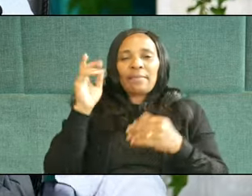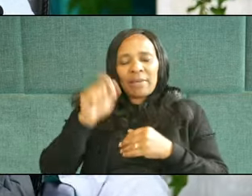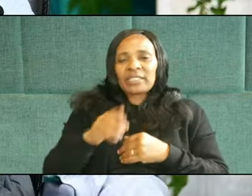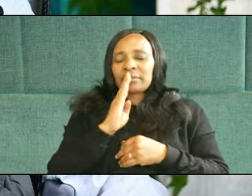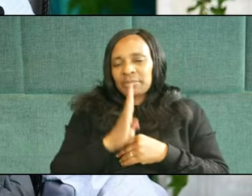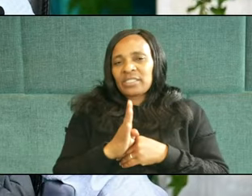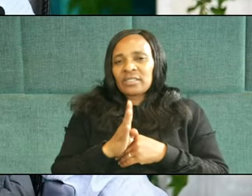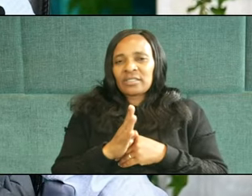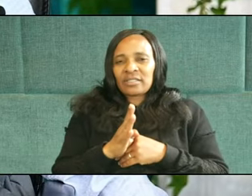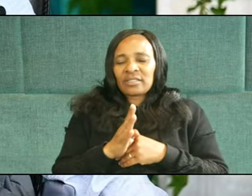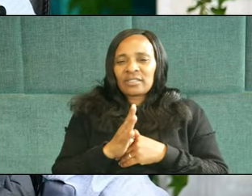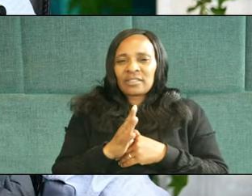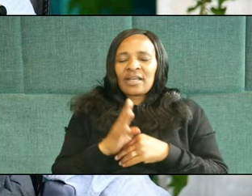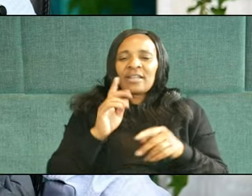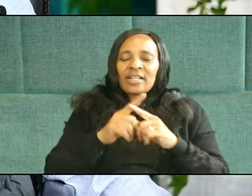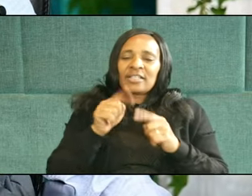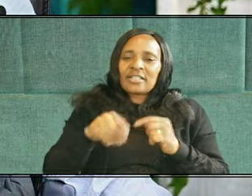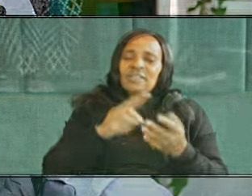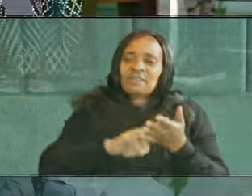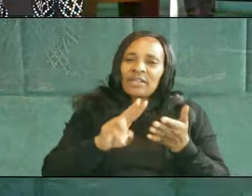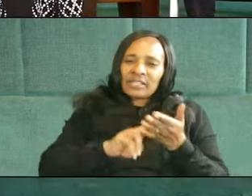Actually, in that verse you can also see that